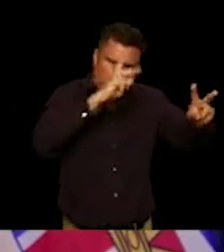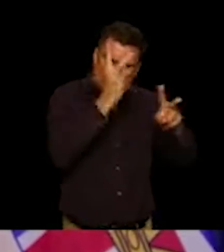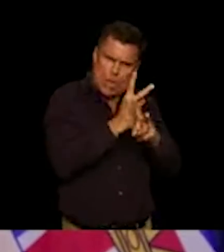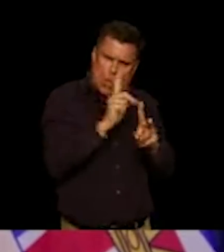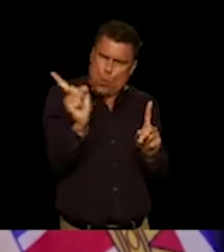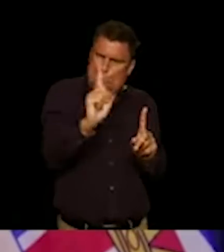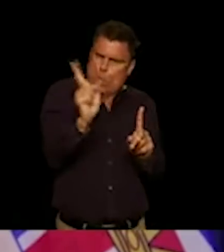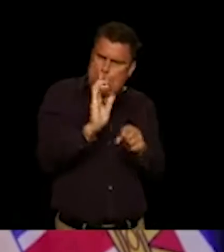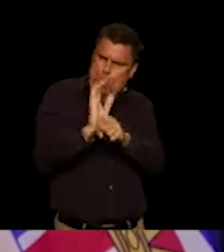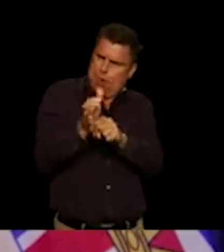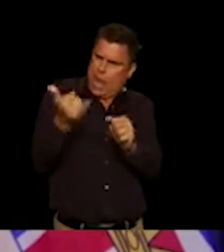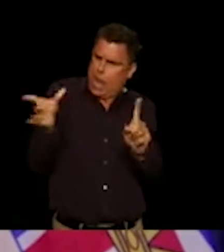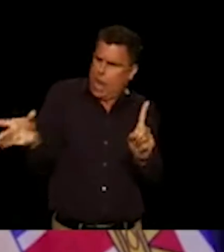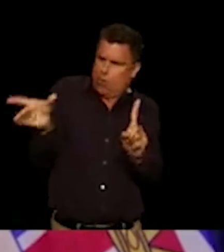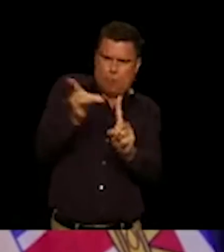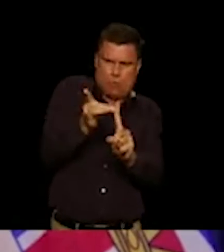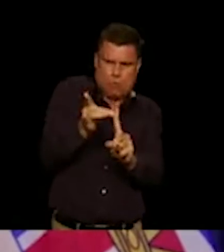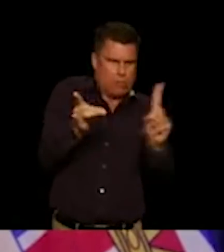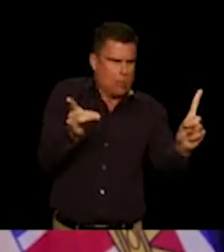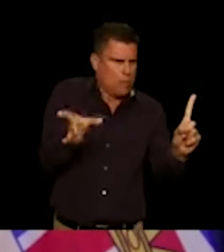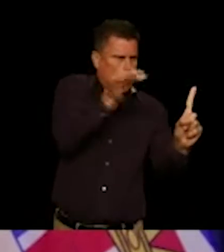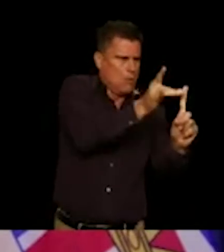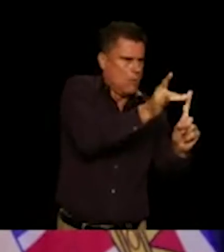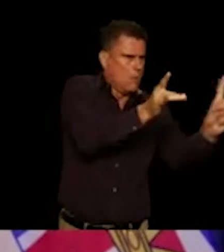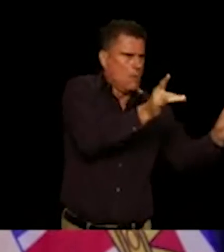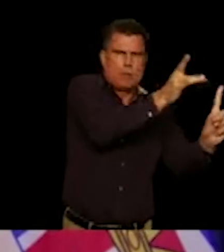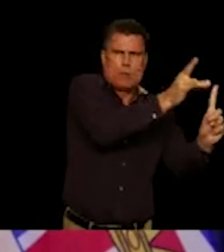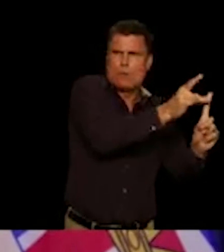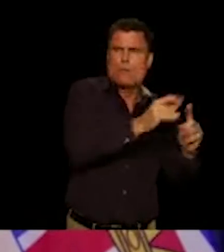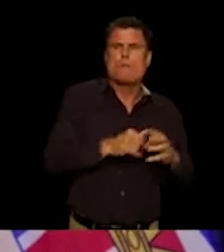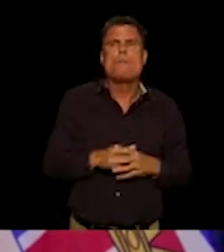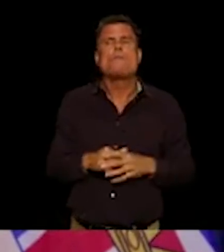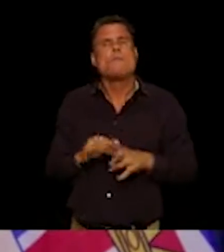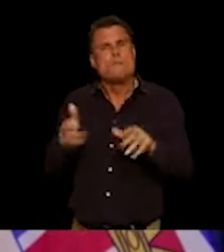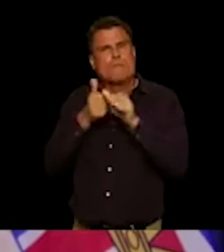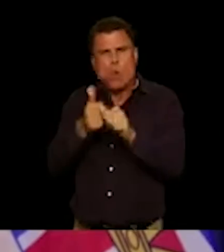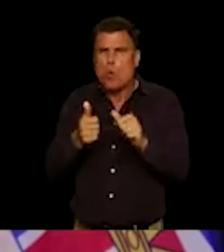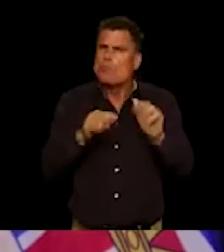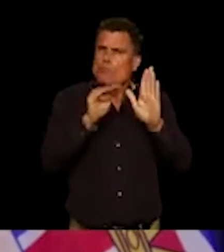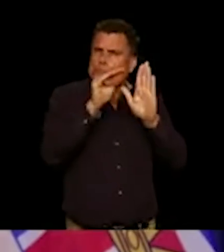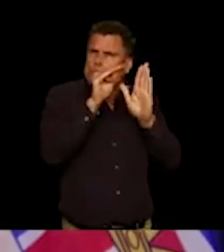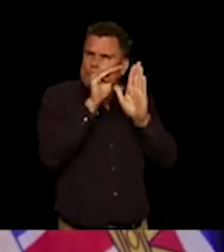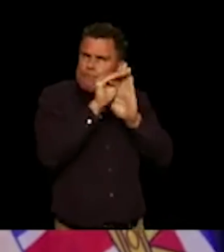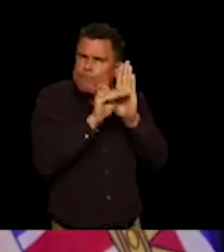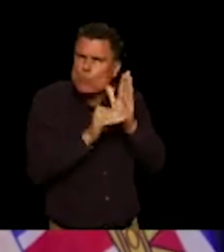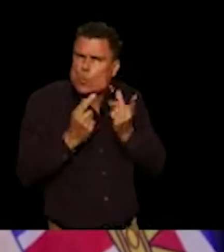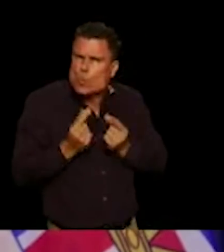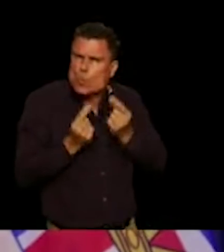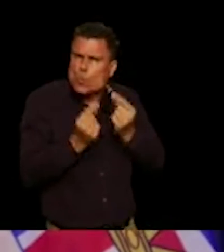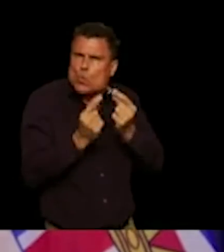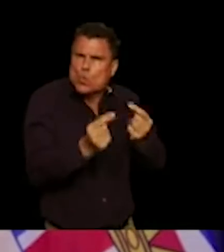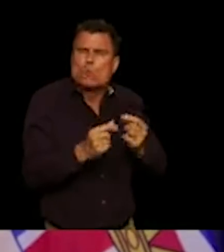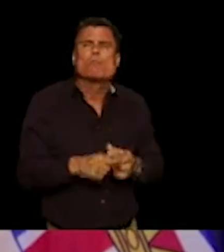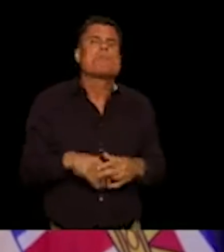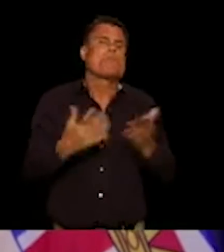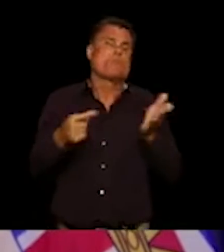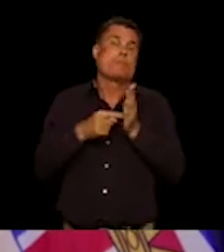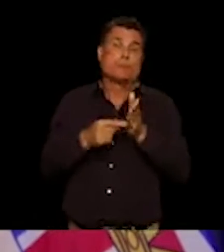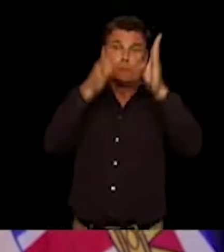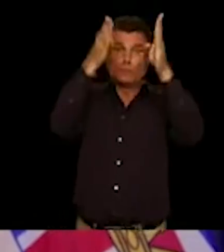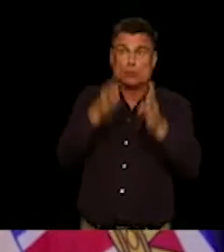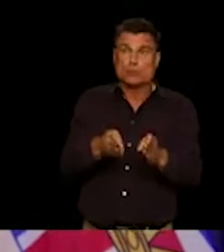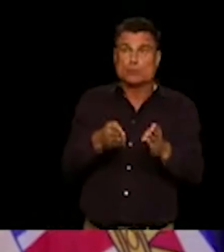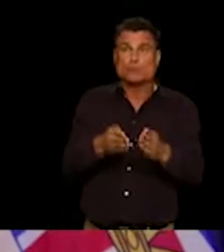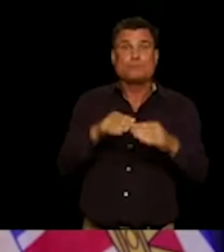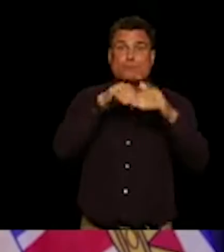contact information if they're at a restaurant or going into a bar or a pub, so that we can find people more efficiently. And, this